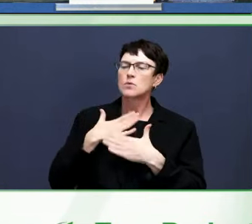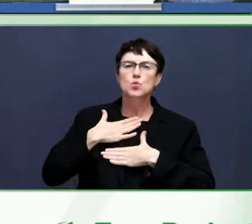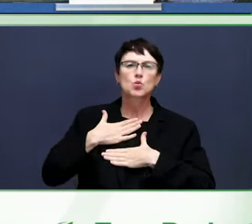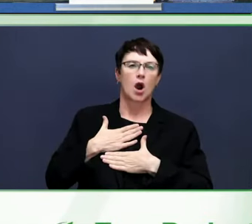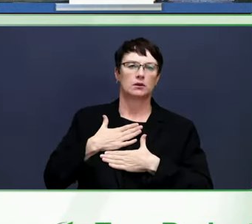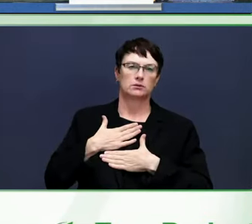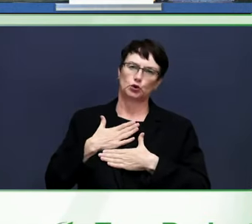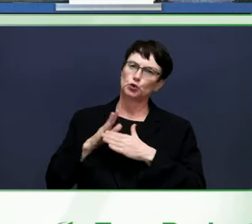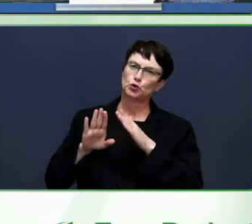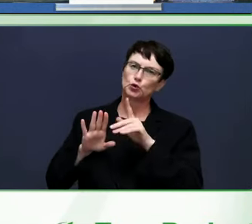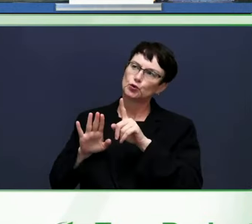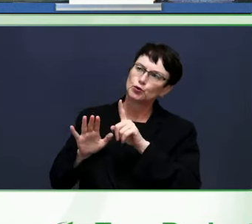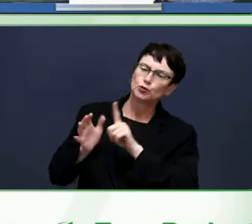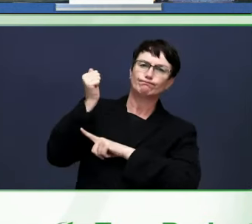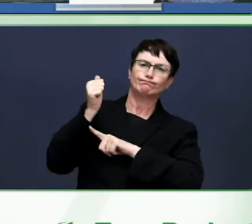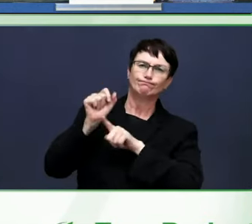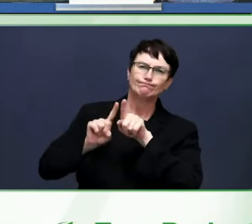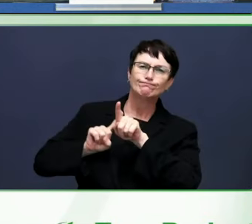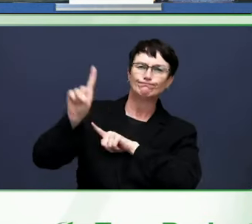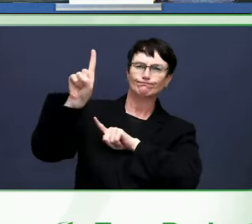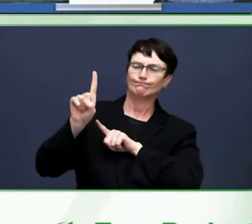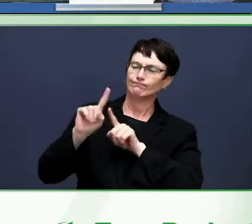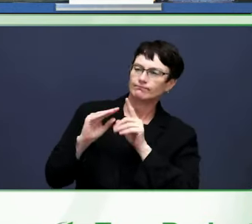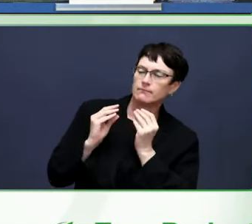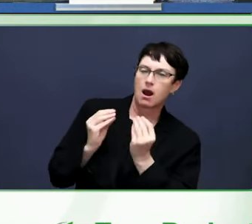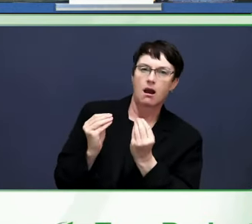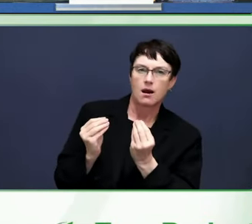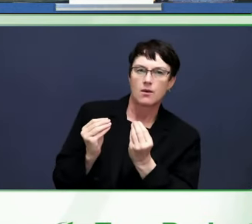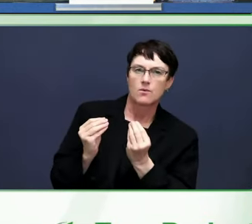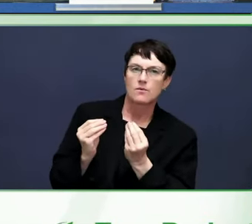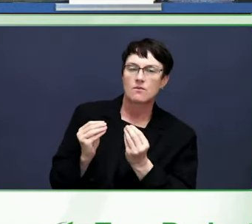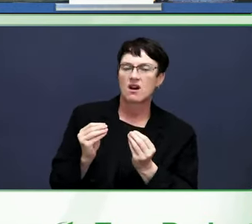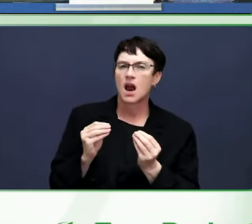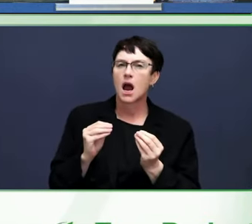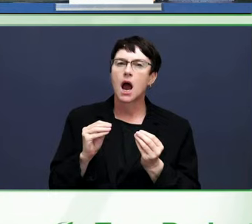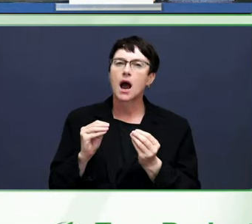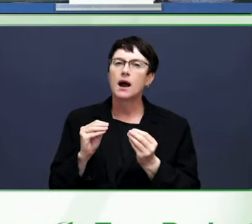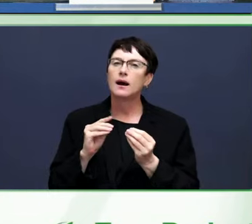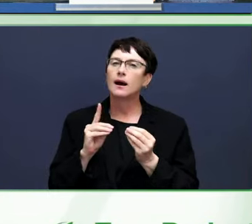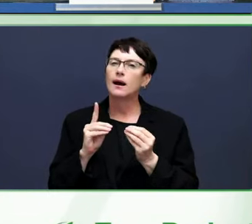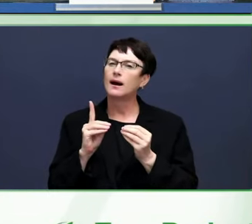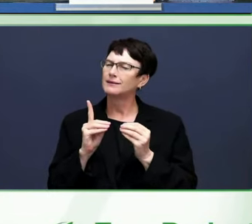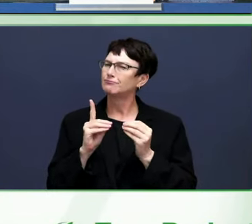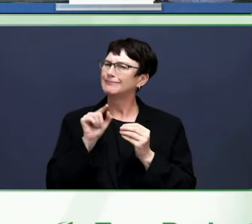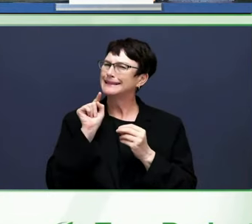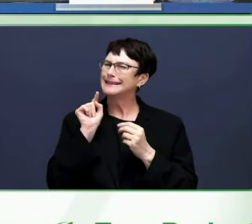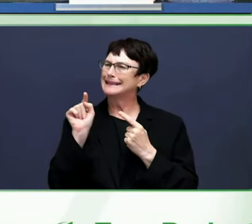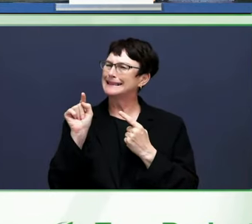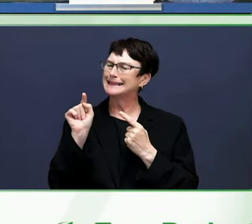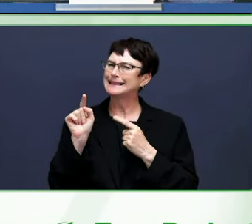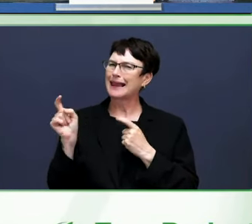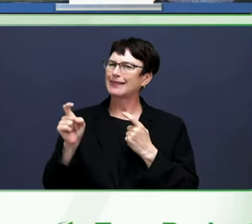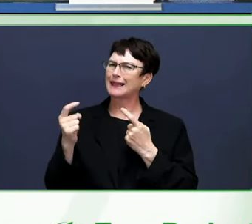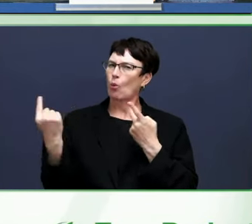into how is a good school with a good quality, what are we striving for.